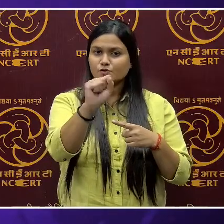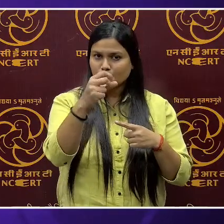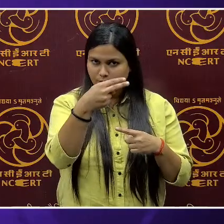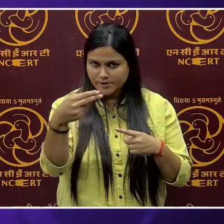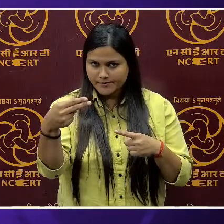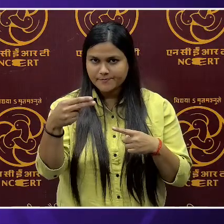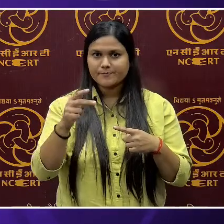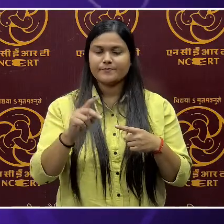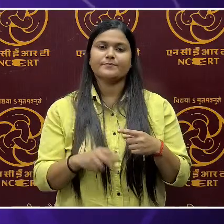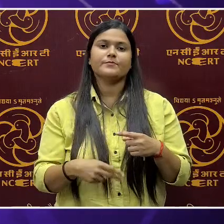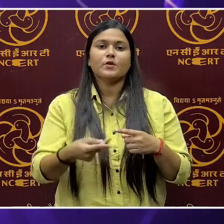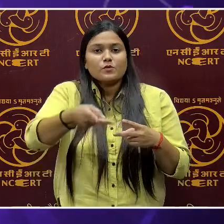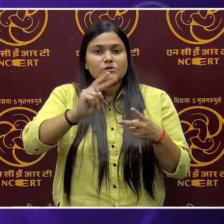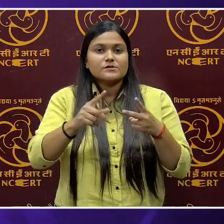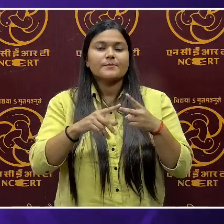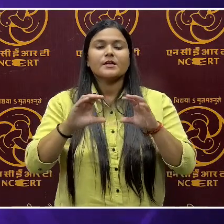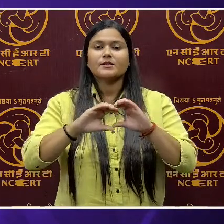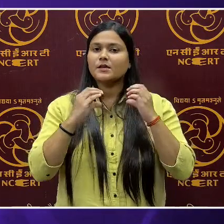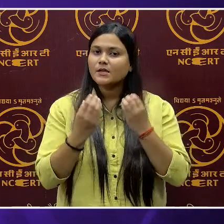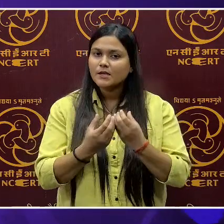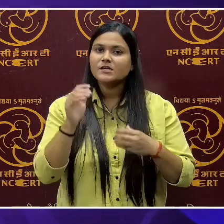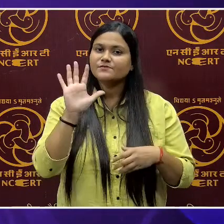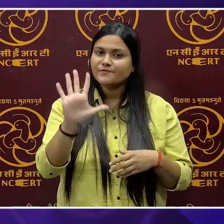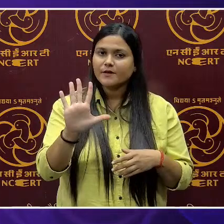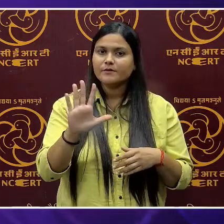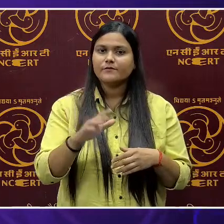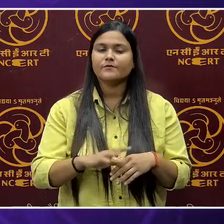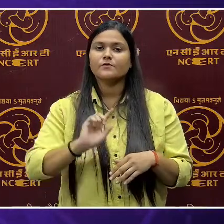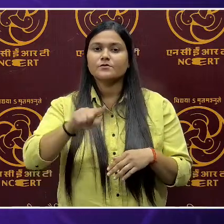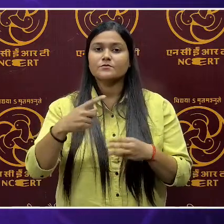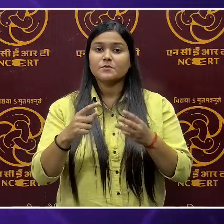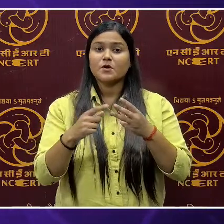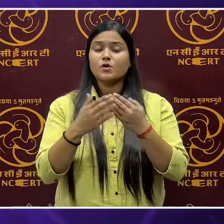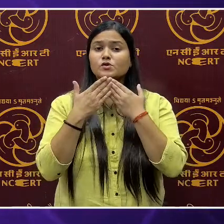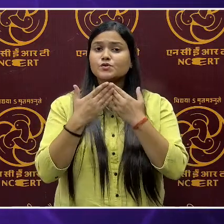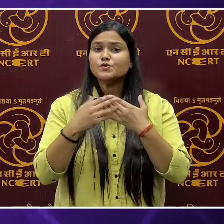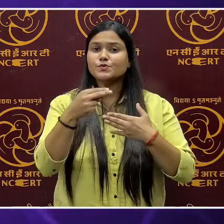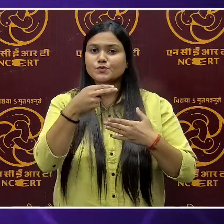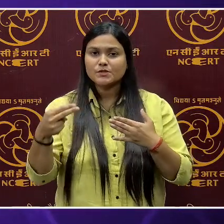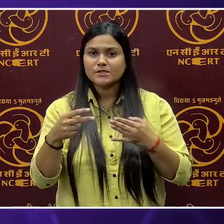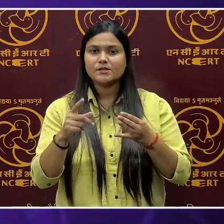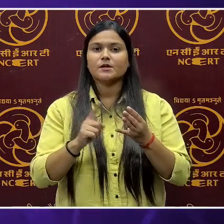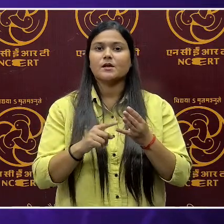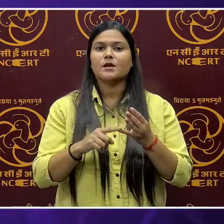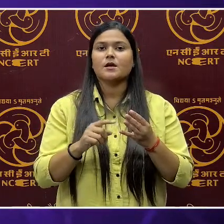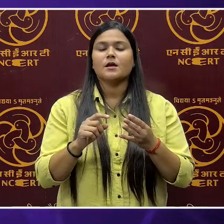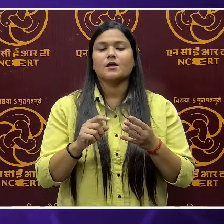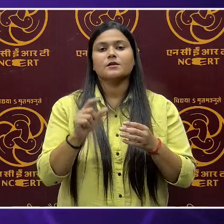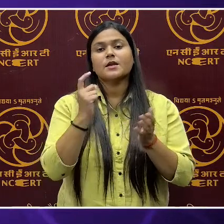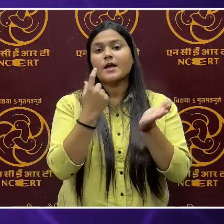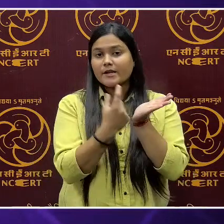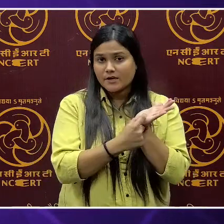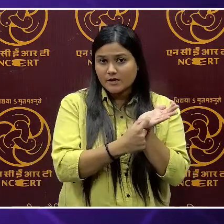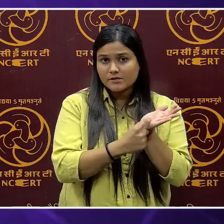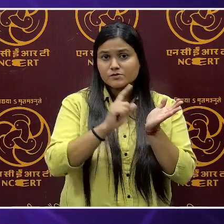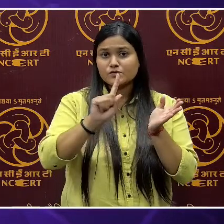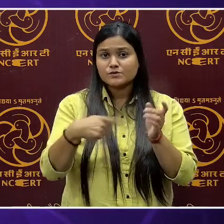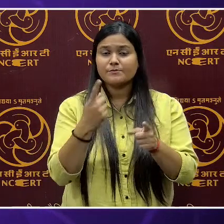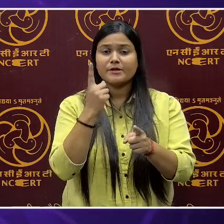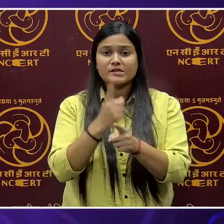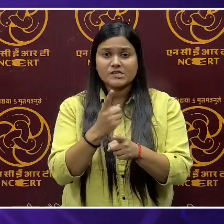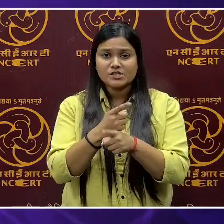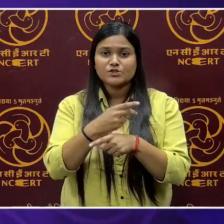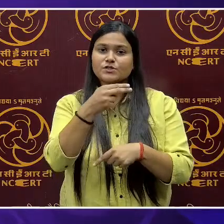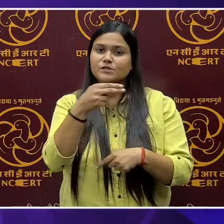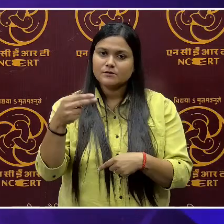name and then the class is 5, your school's name and its address, and then the expert's name. Here